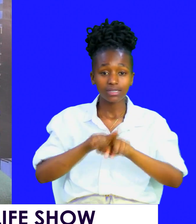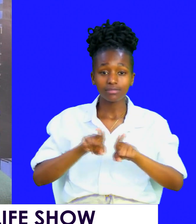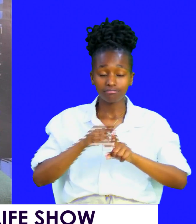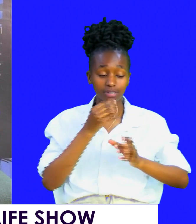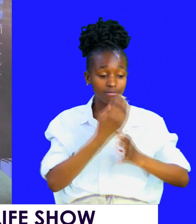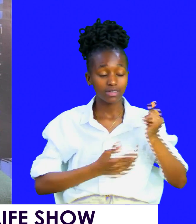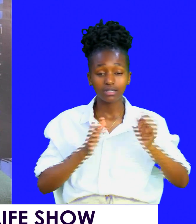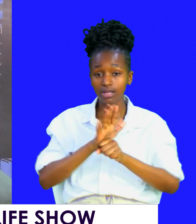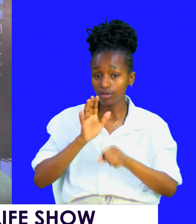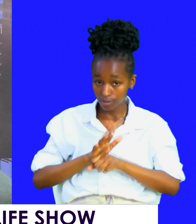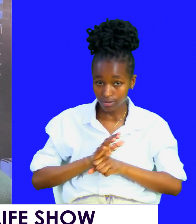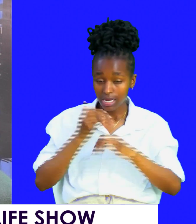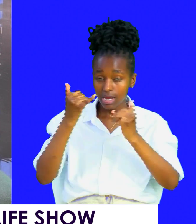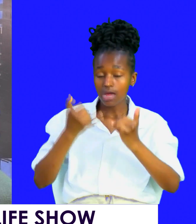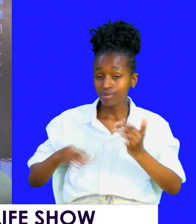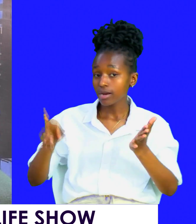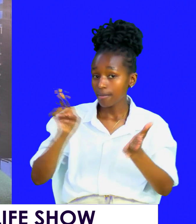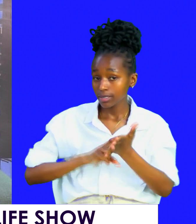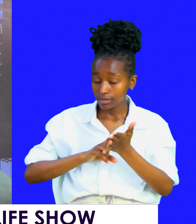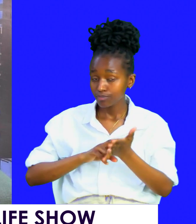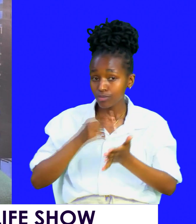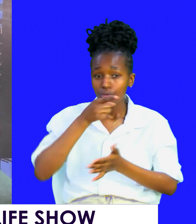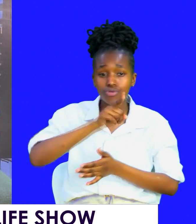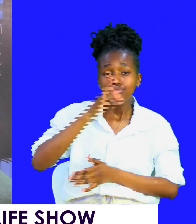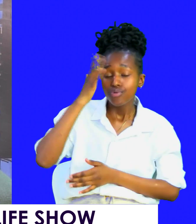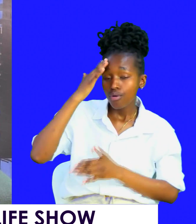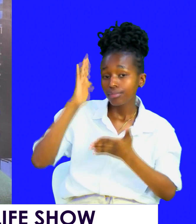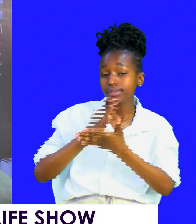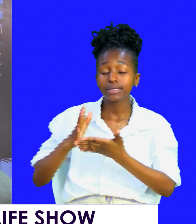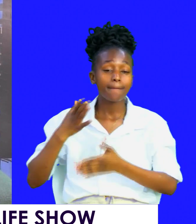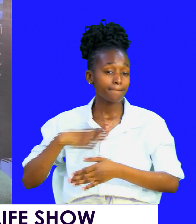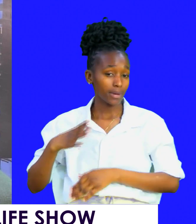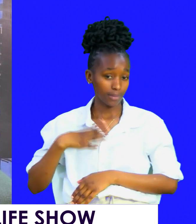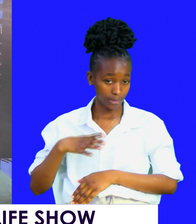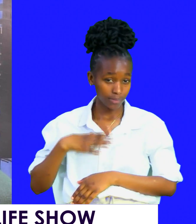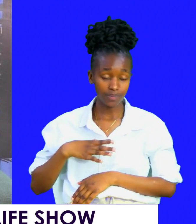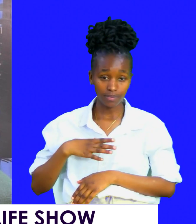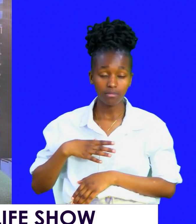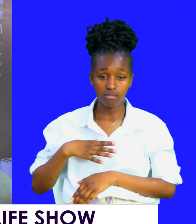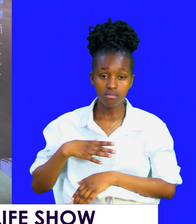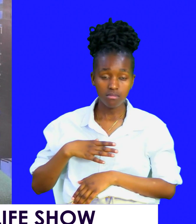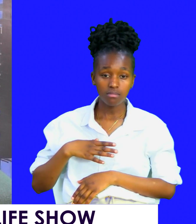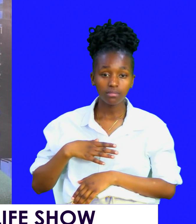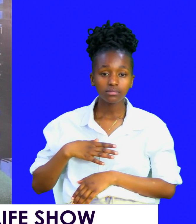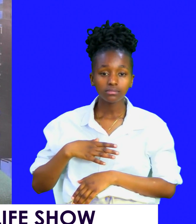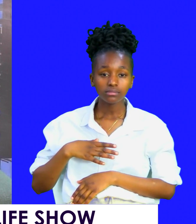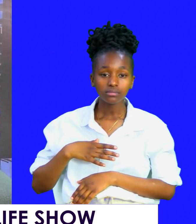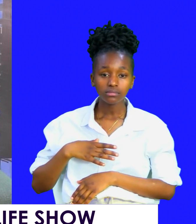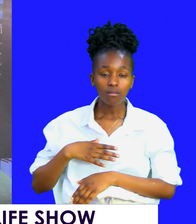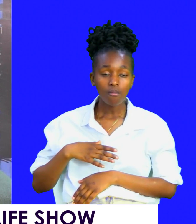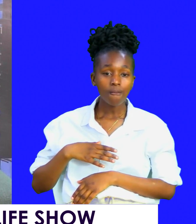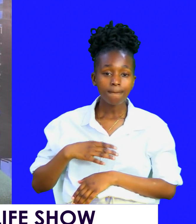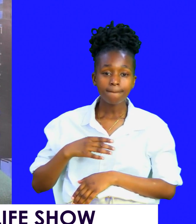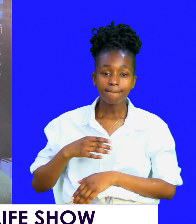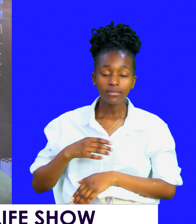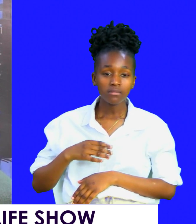Let me put it that again. For some of us, it only takes seeing. For some of us, it only